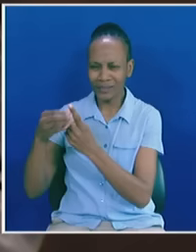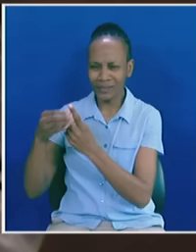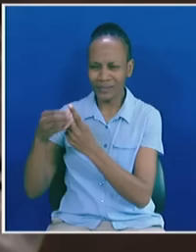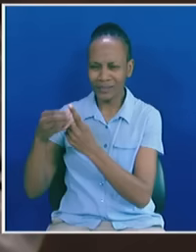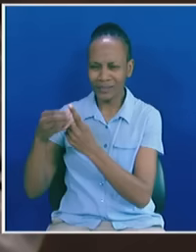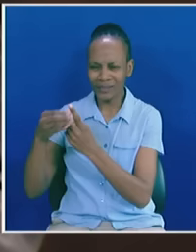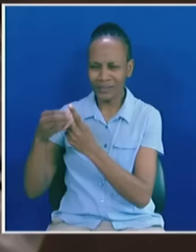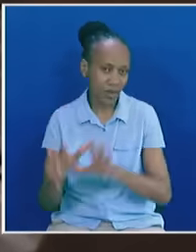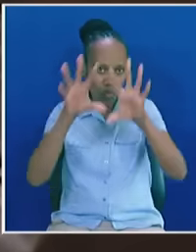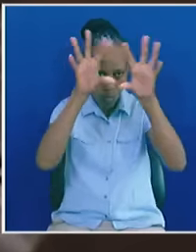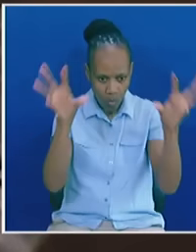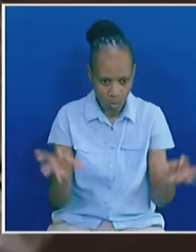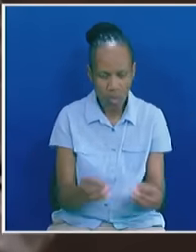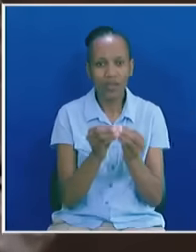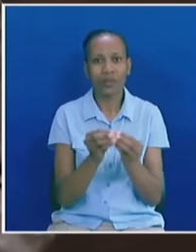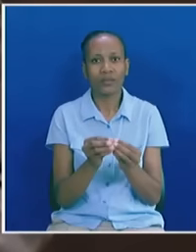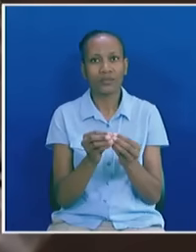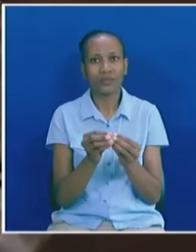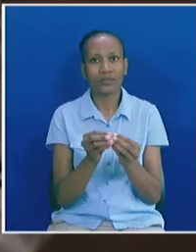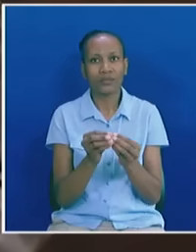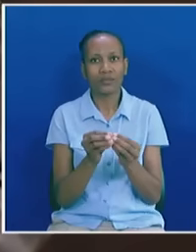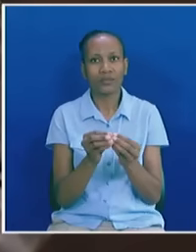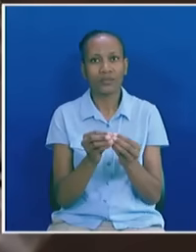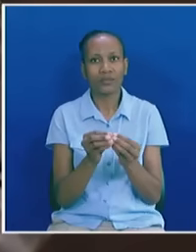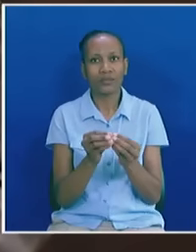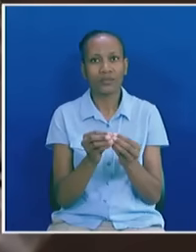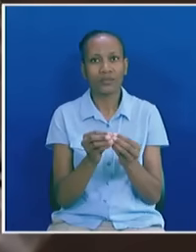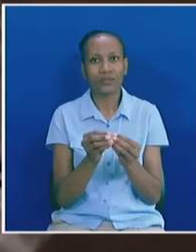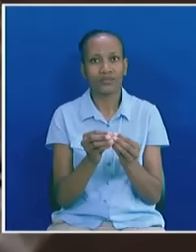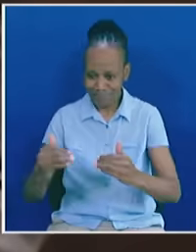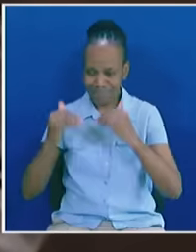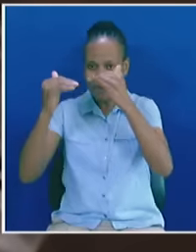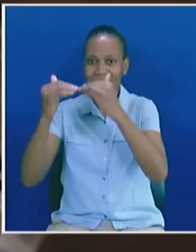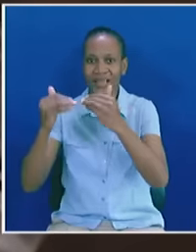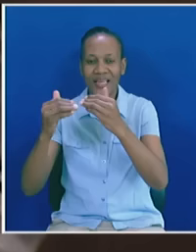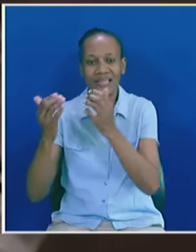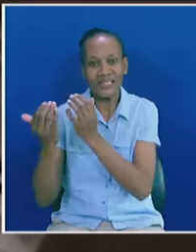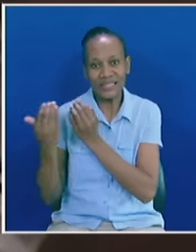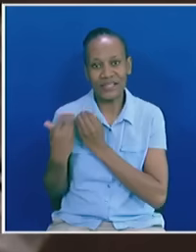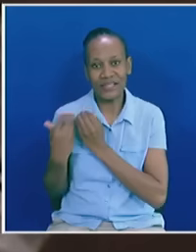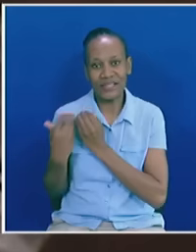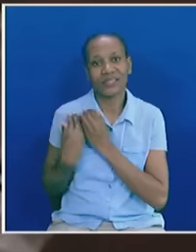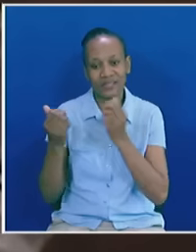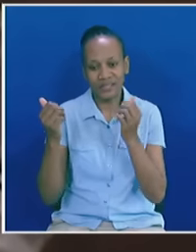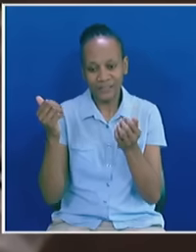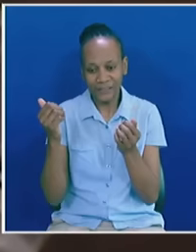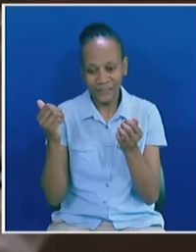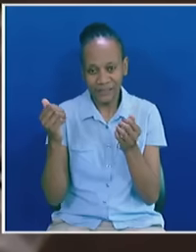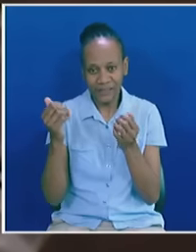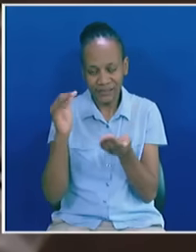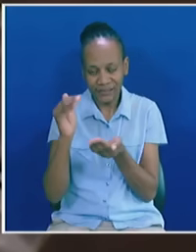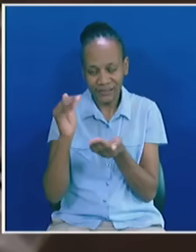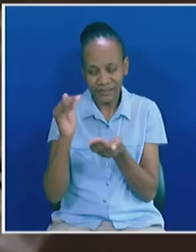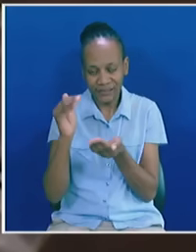The above would be part of an improved security systems infrastructure that